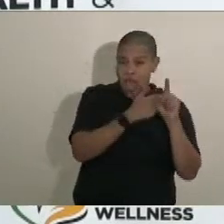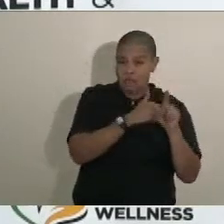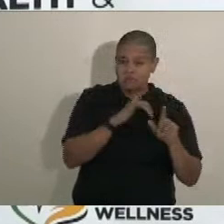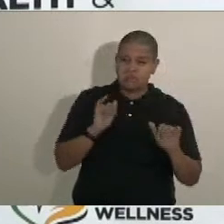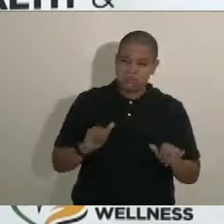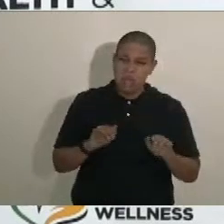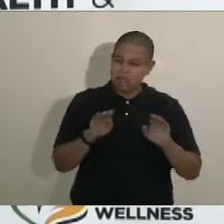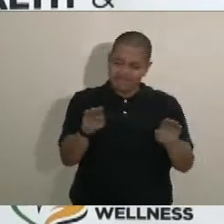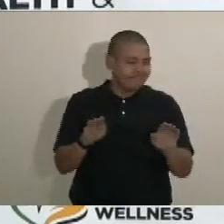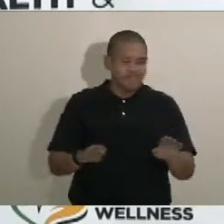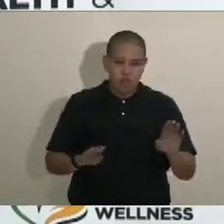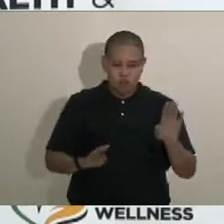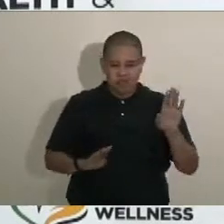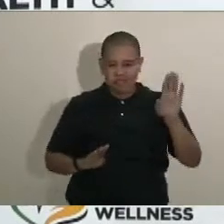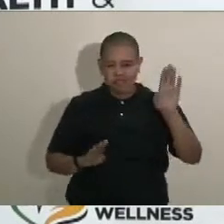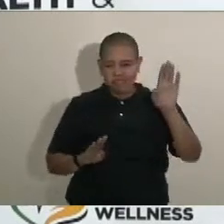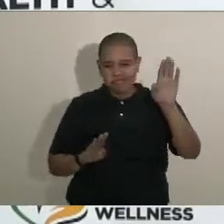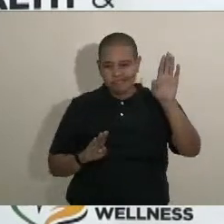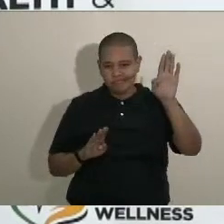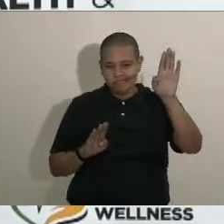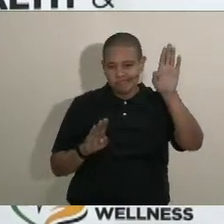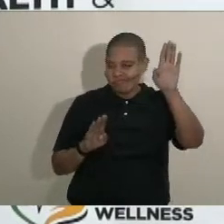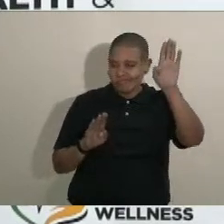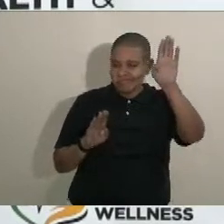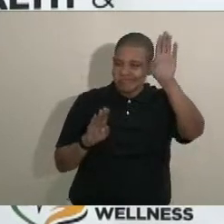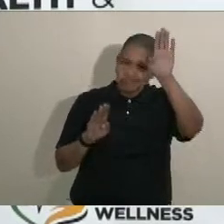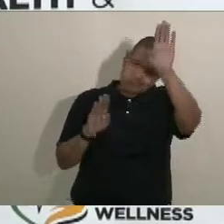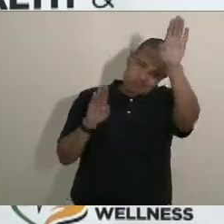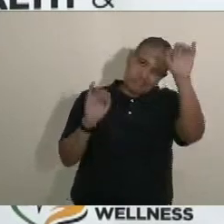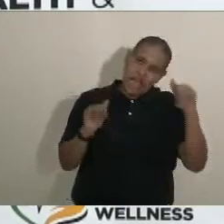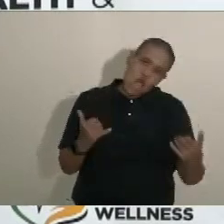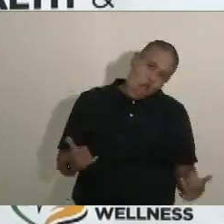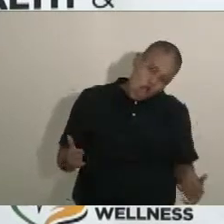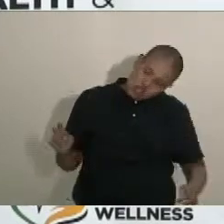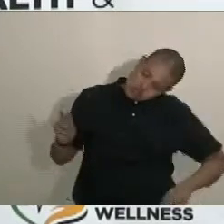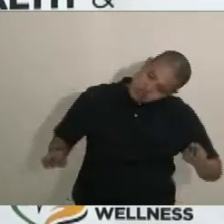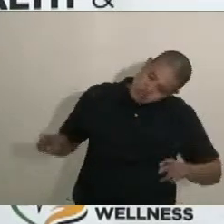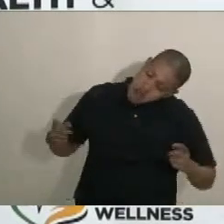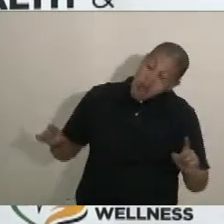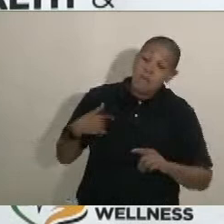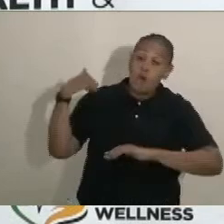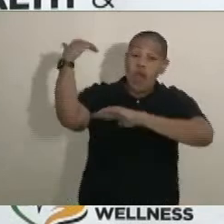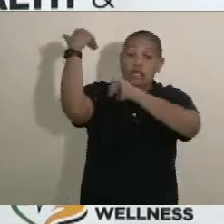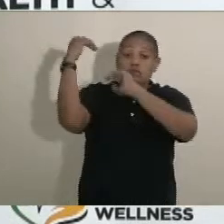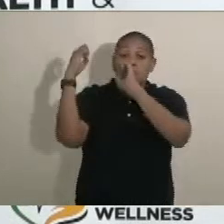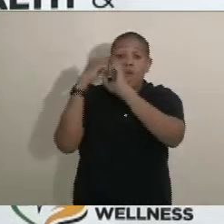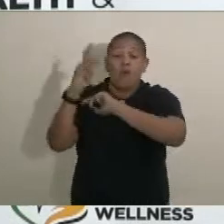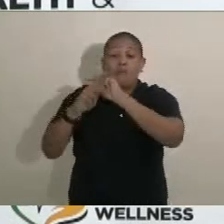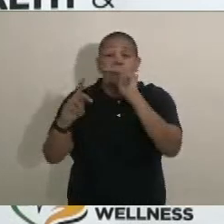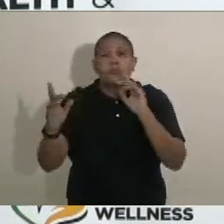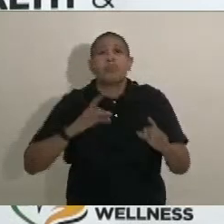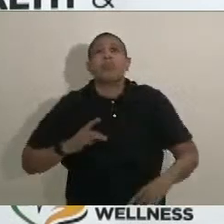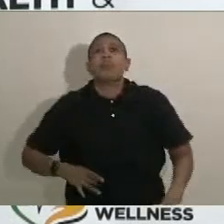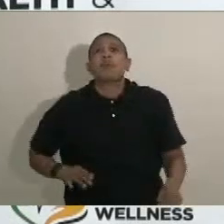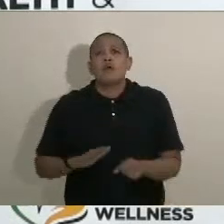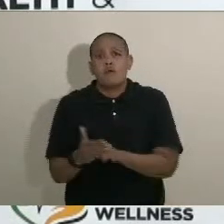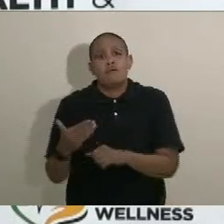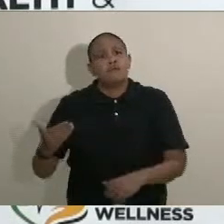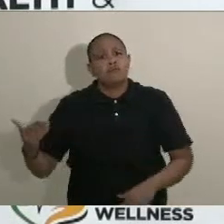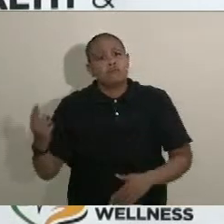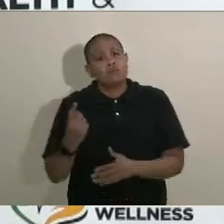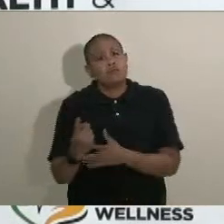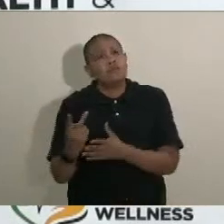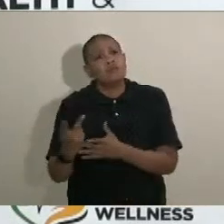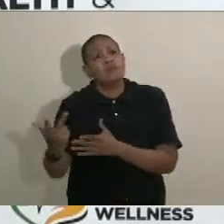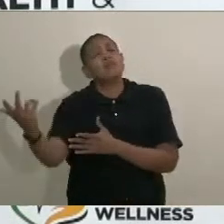complacent, but that's the current state of play. We do expect more persons to be contaminated with COVID in the coming